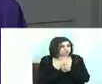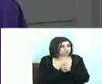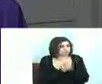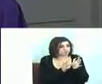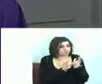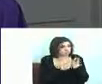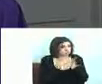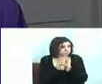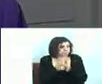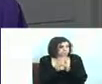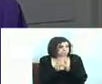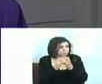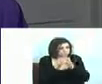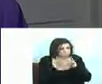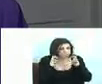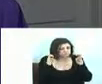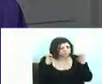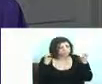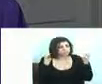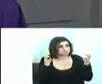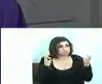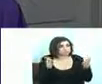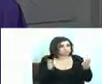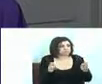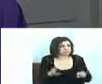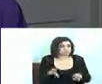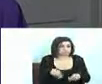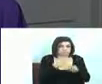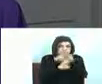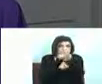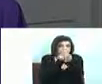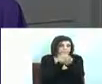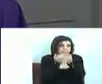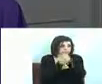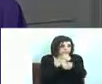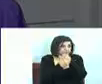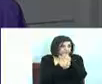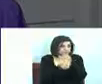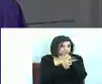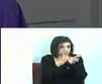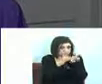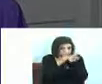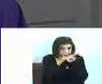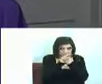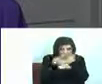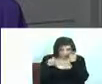Jesus sat with those disciples that night. He picked up a piece of bread. He looked at him.